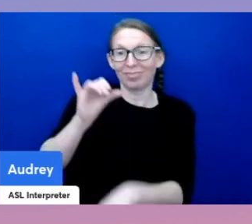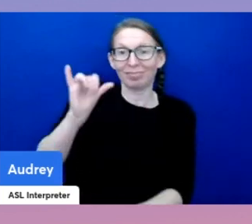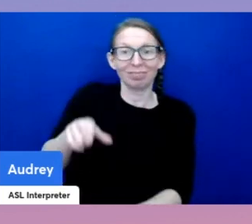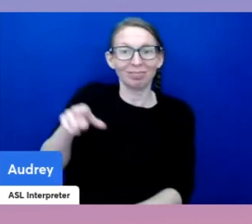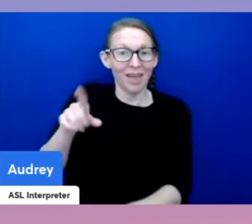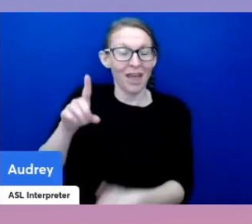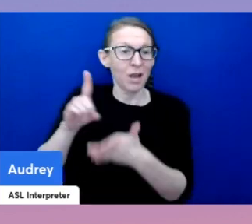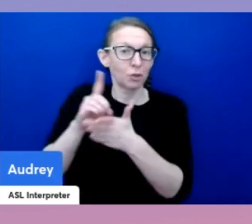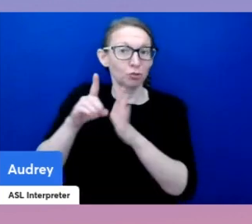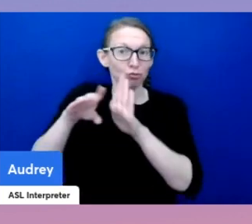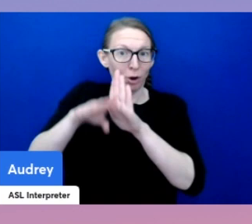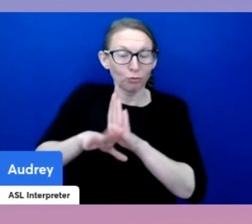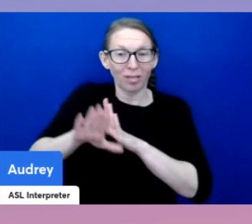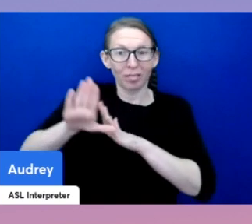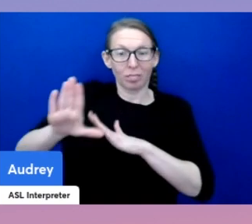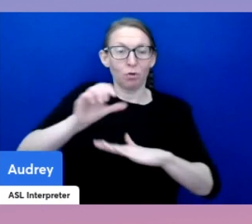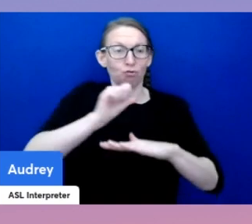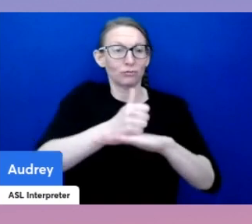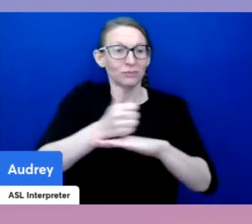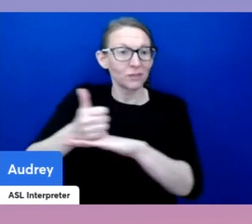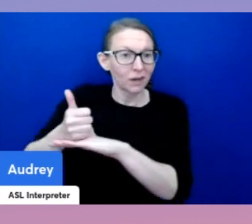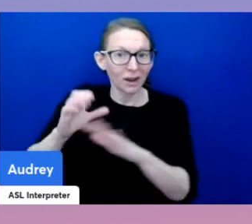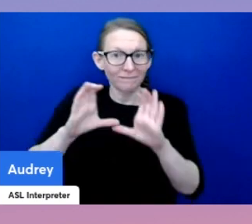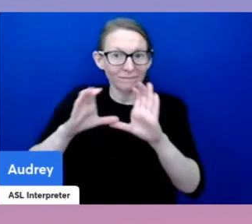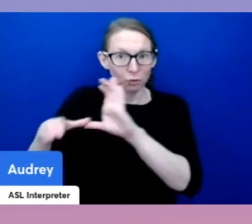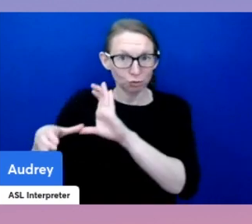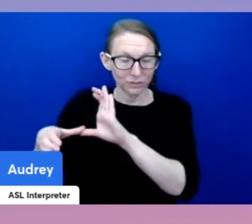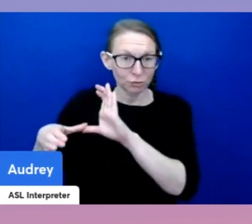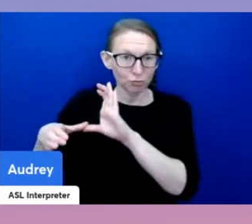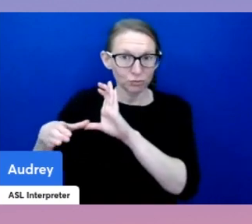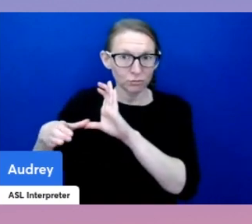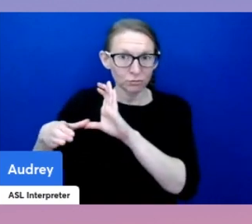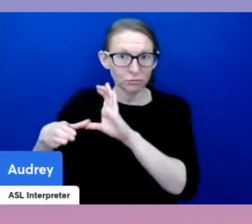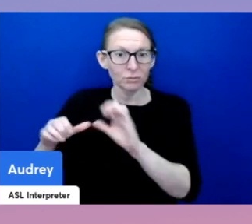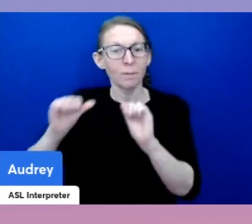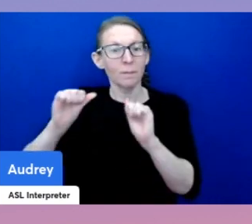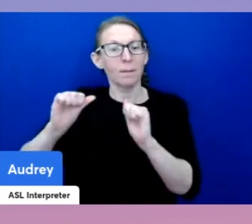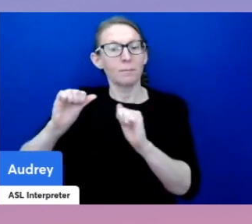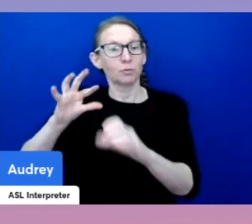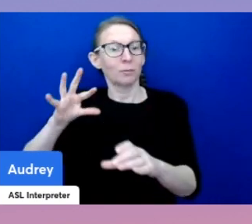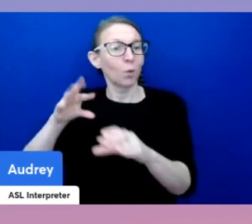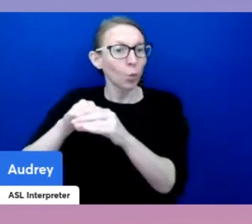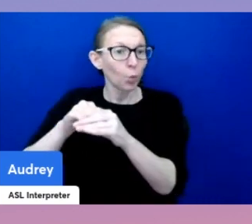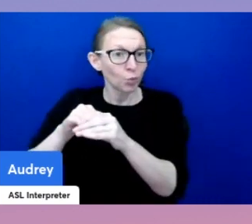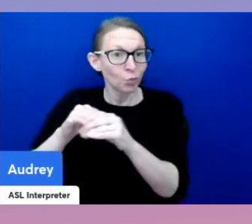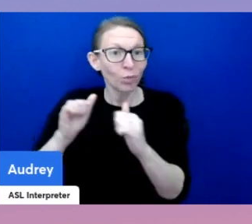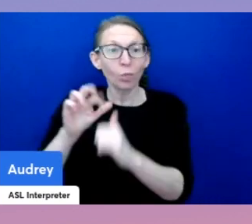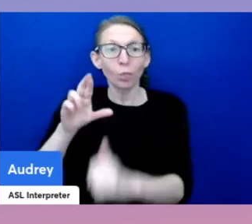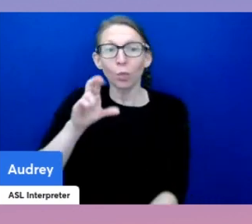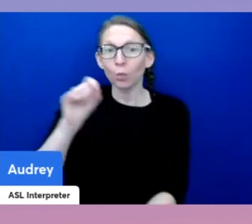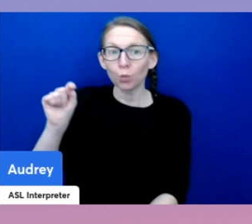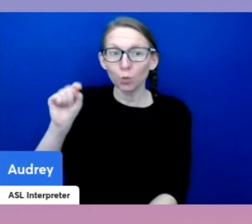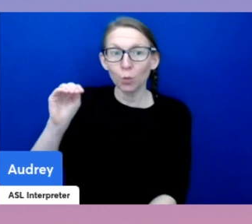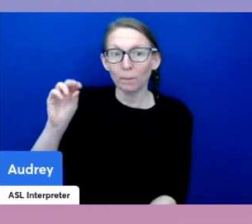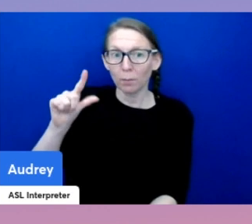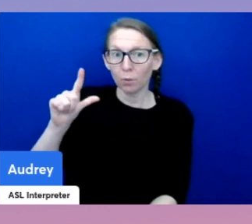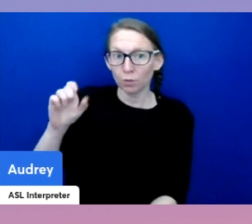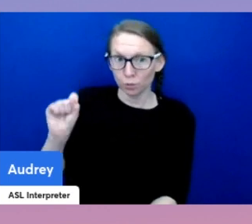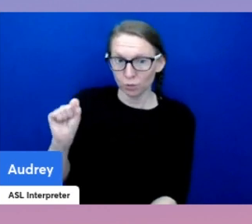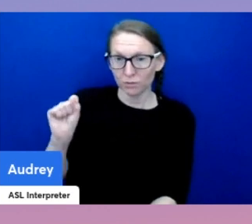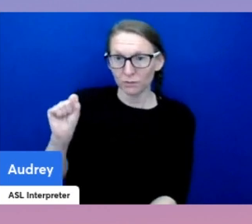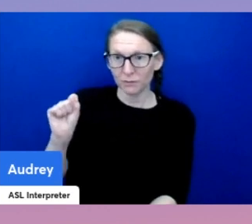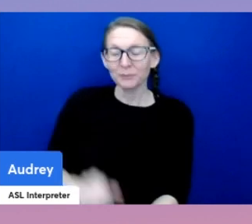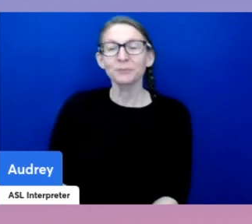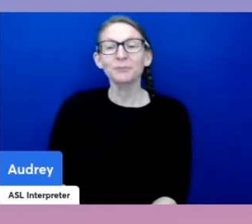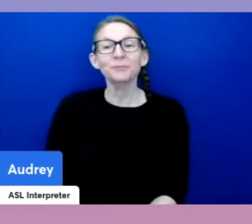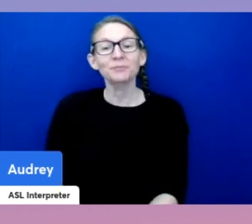their configurations to be included in root modules. But if